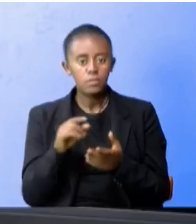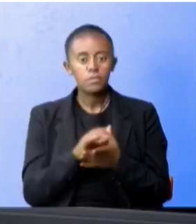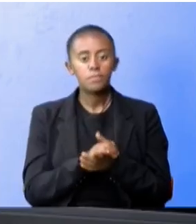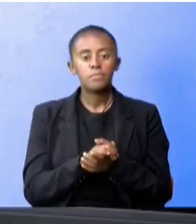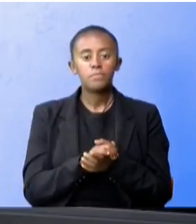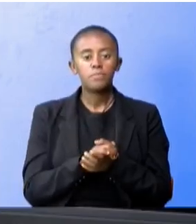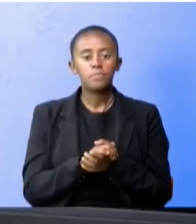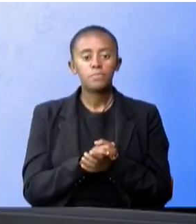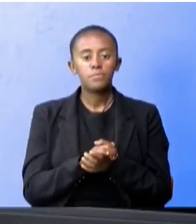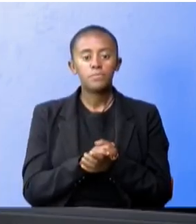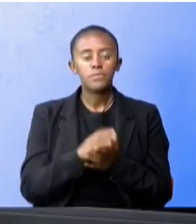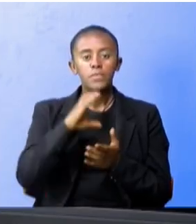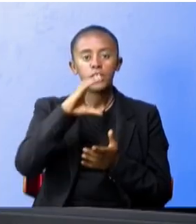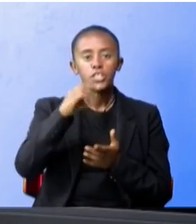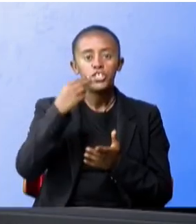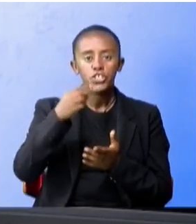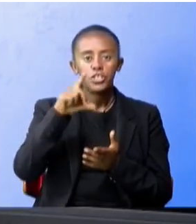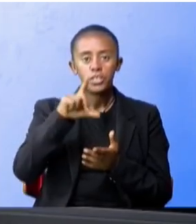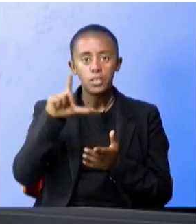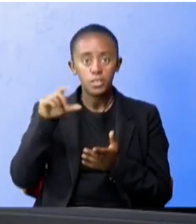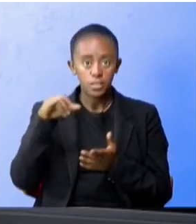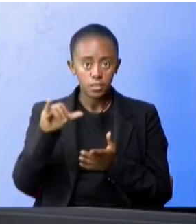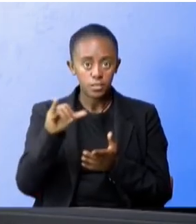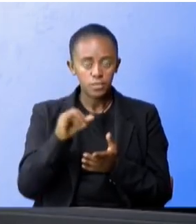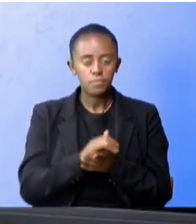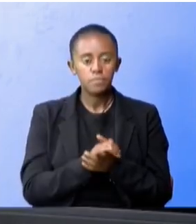and chilly.